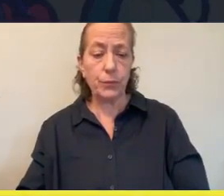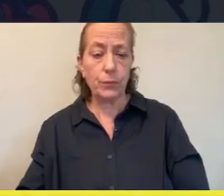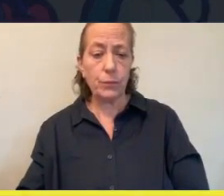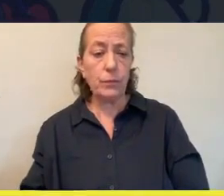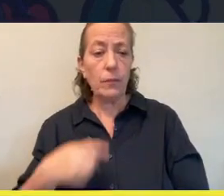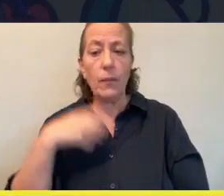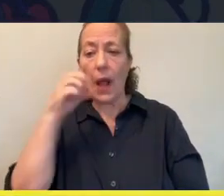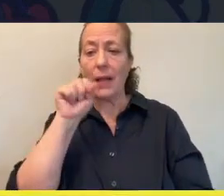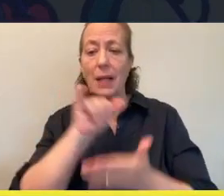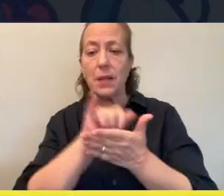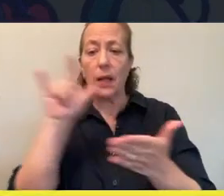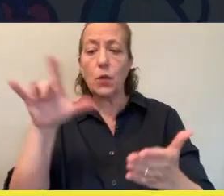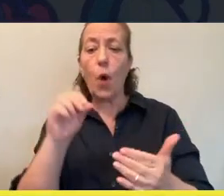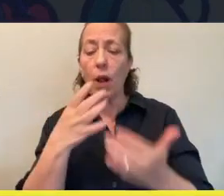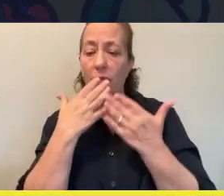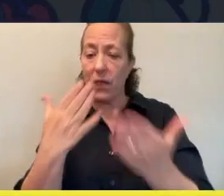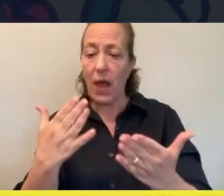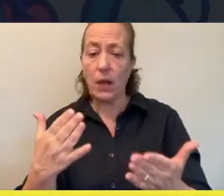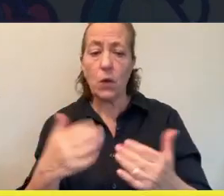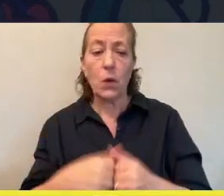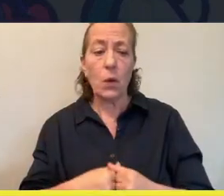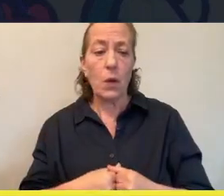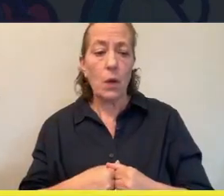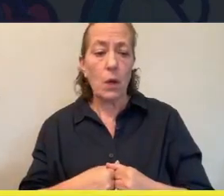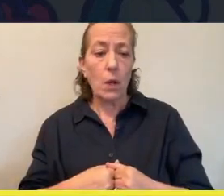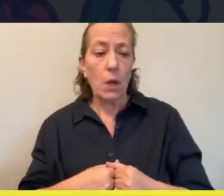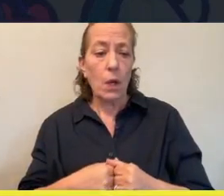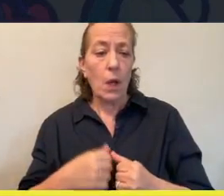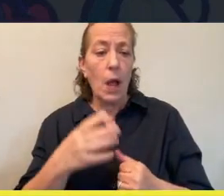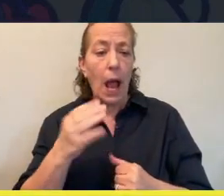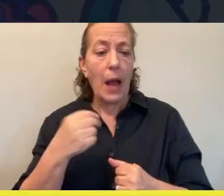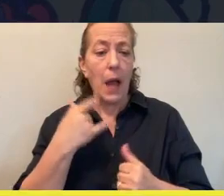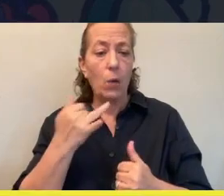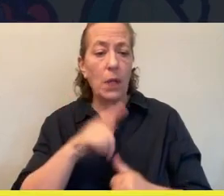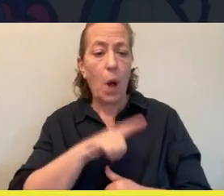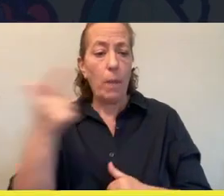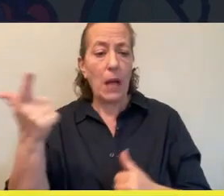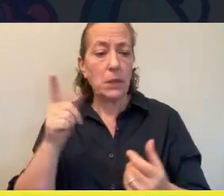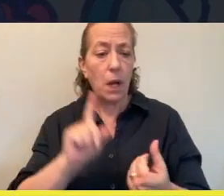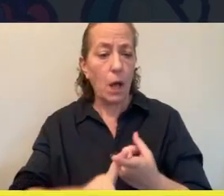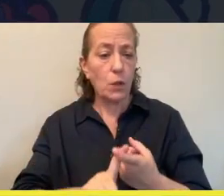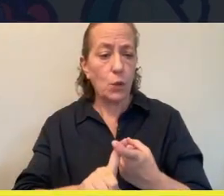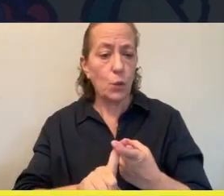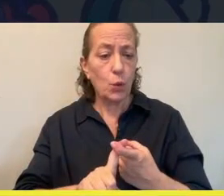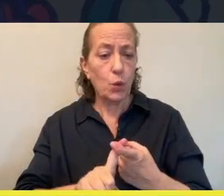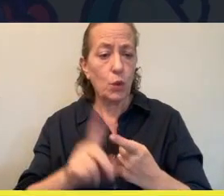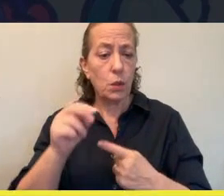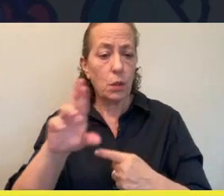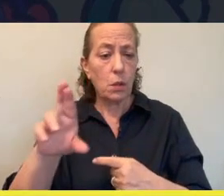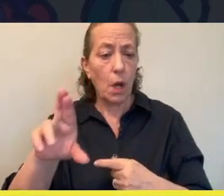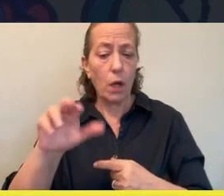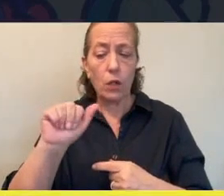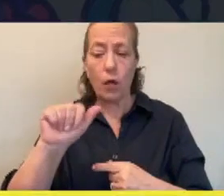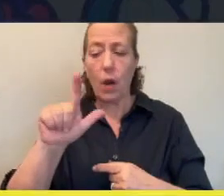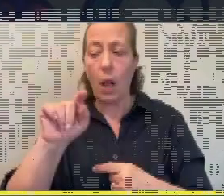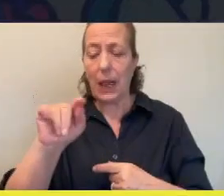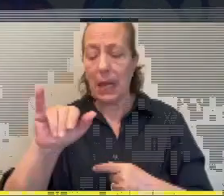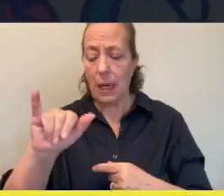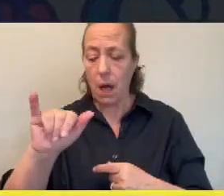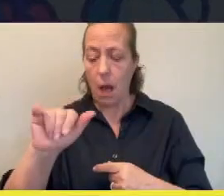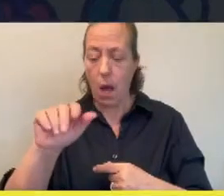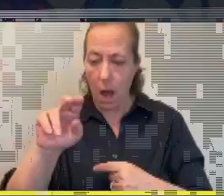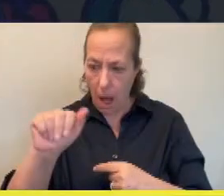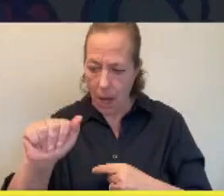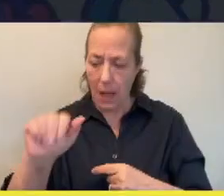So thank you again to Health Affairs and to all of you. And I will now pass it on to Dr. Alina Engelman.